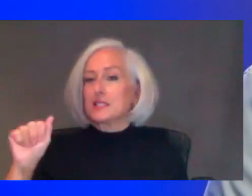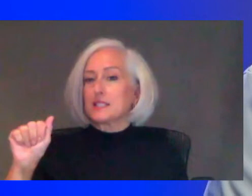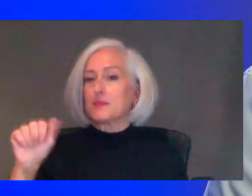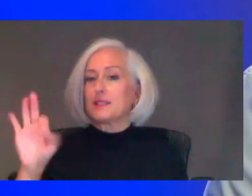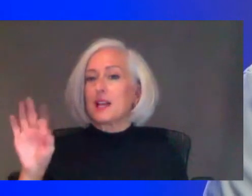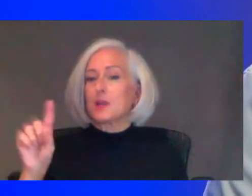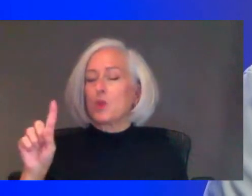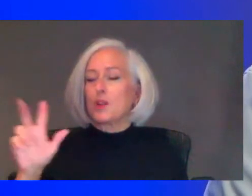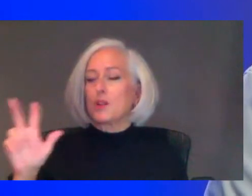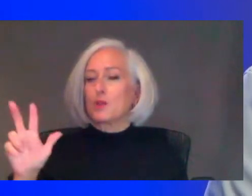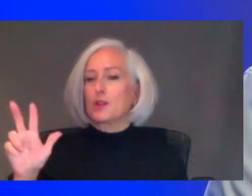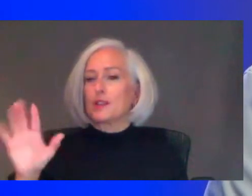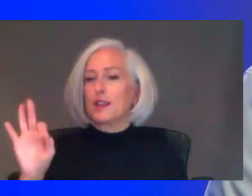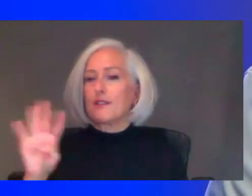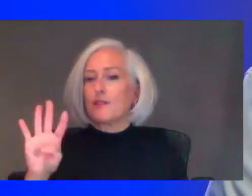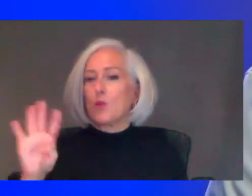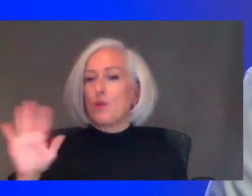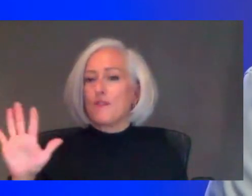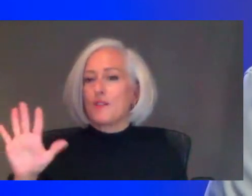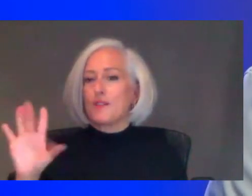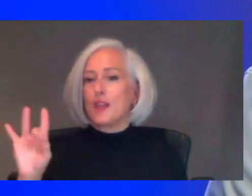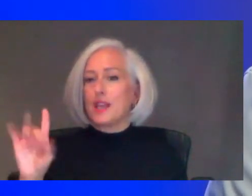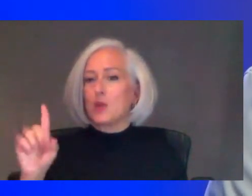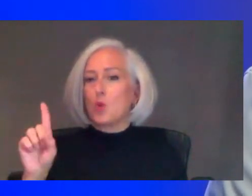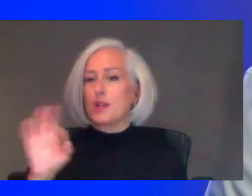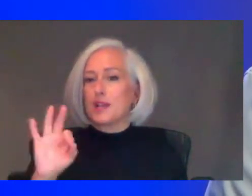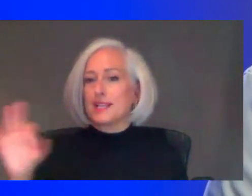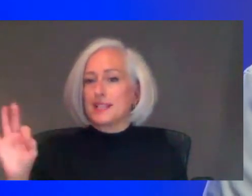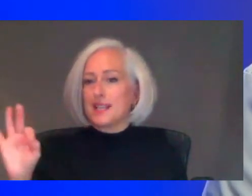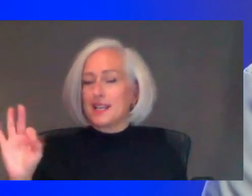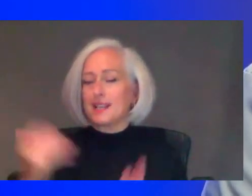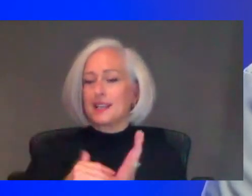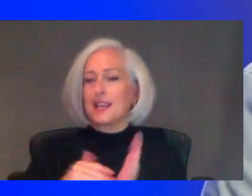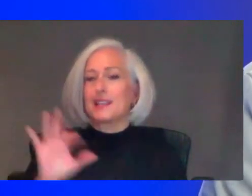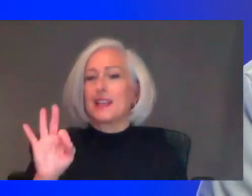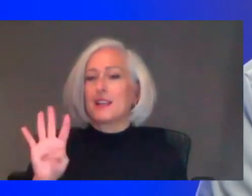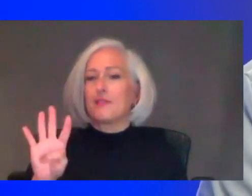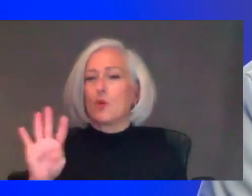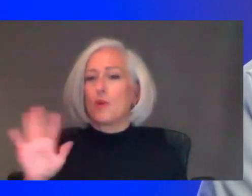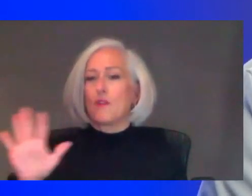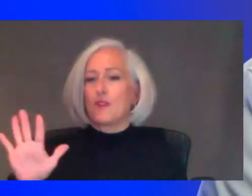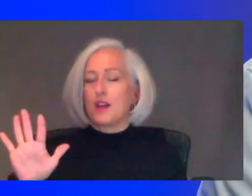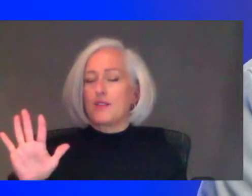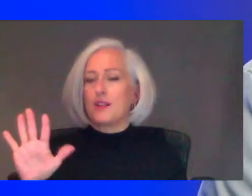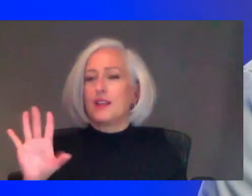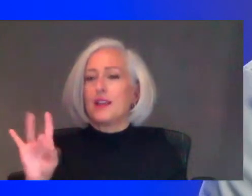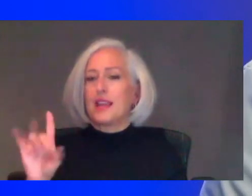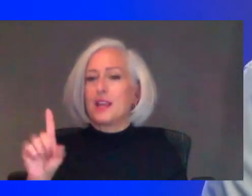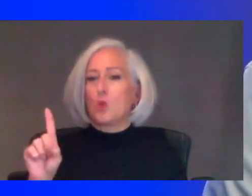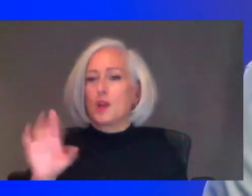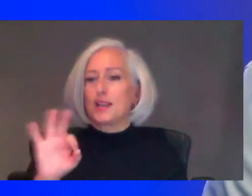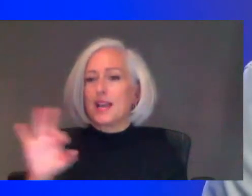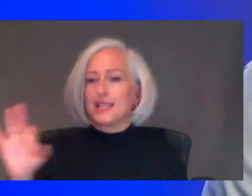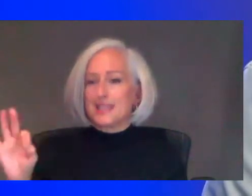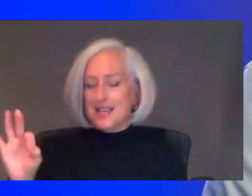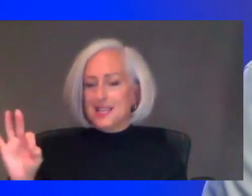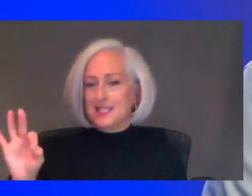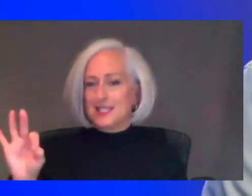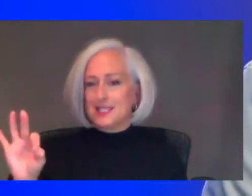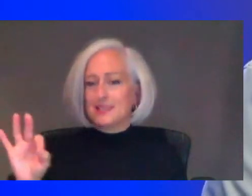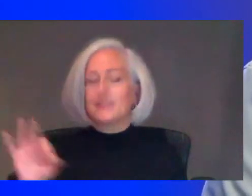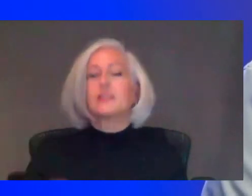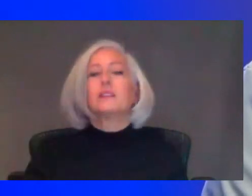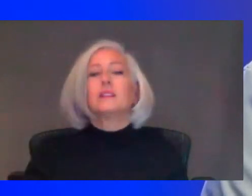really special, and I think, as Amber mentions, when you participate in a clinical trial, you're not only helping